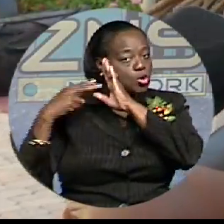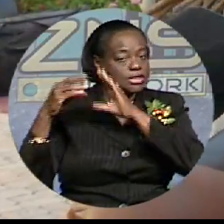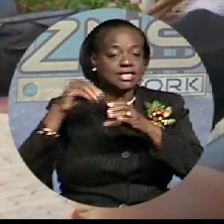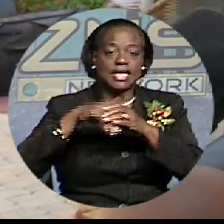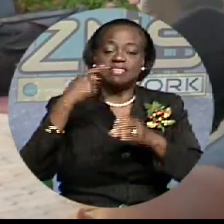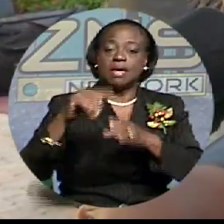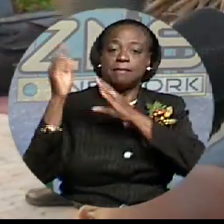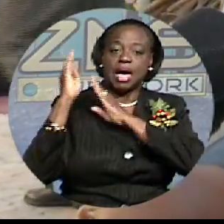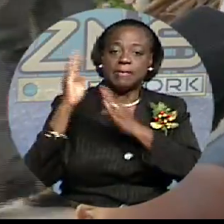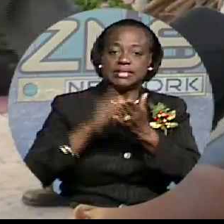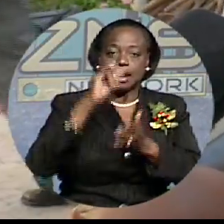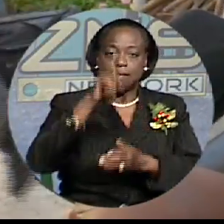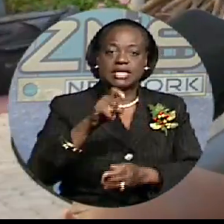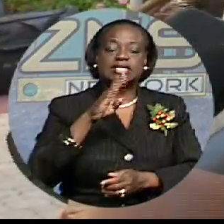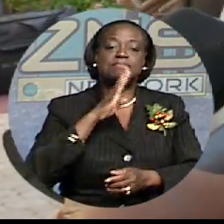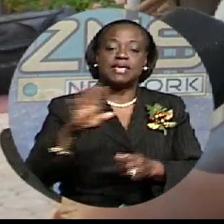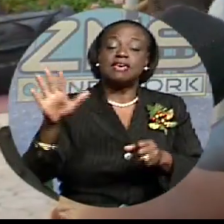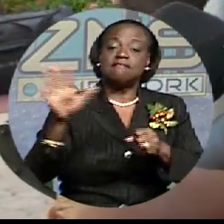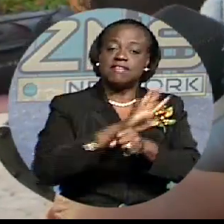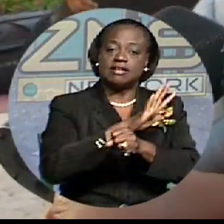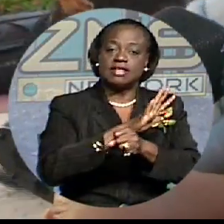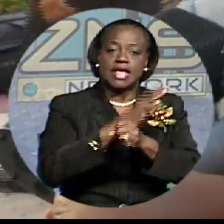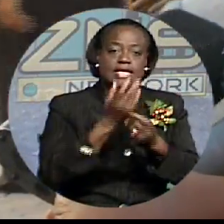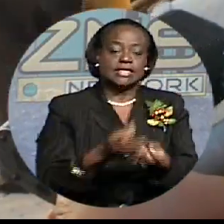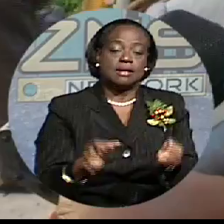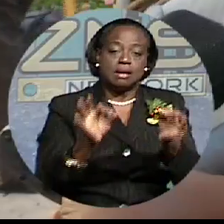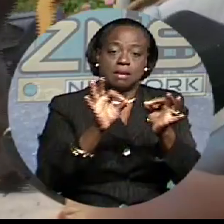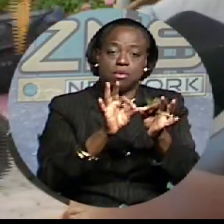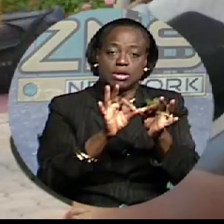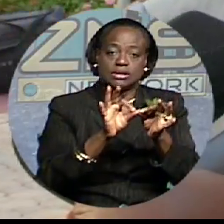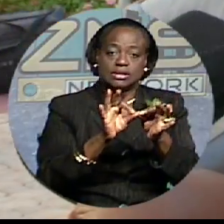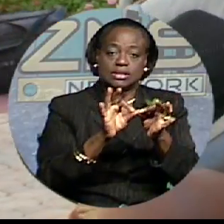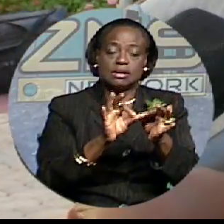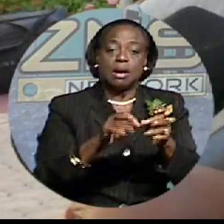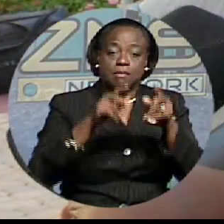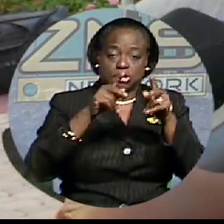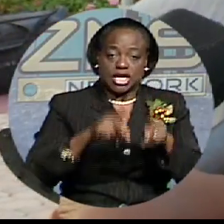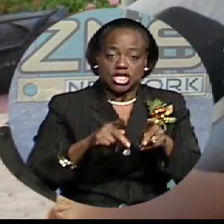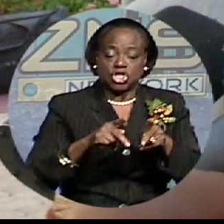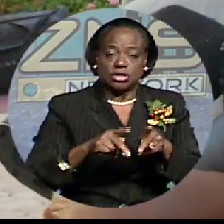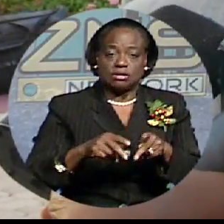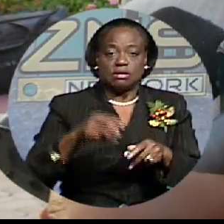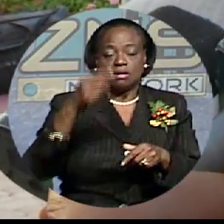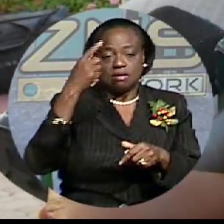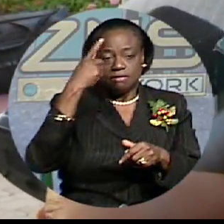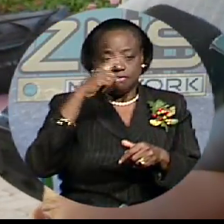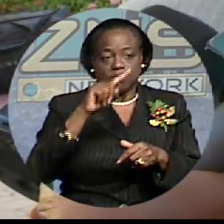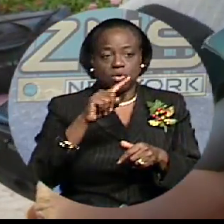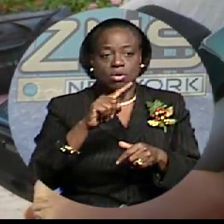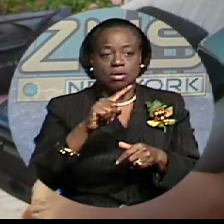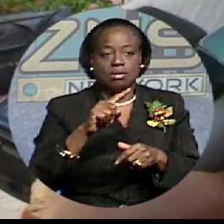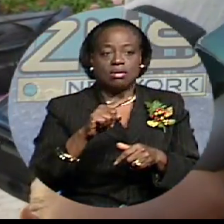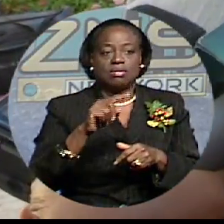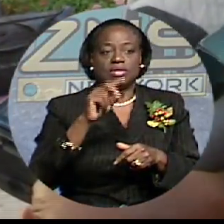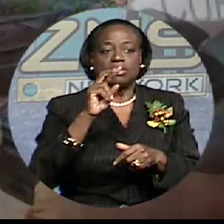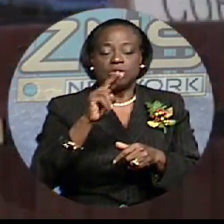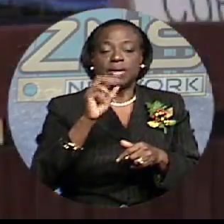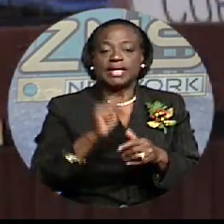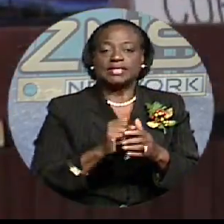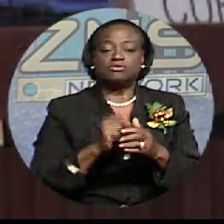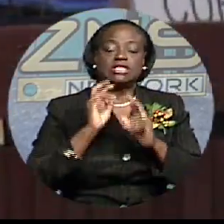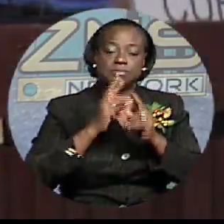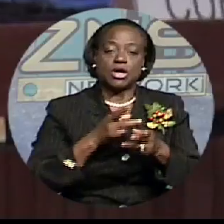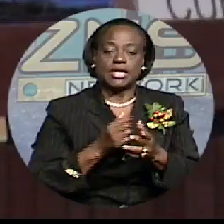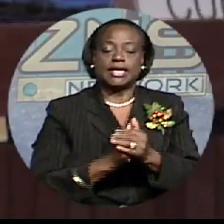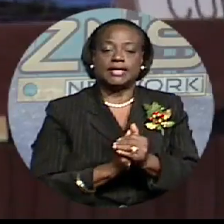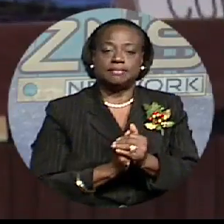are significant potential economic consequences arising from the United States decision this morning.